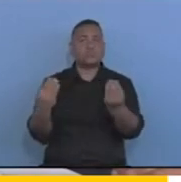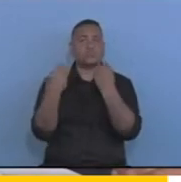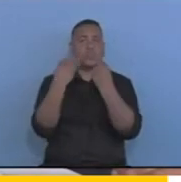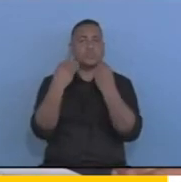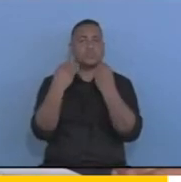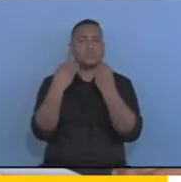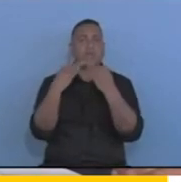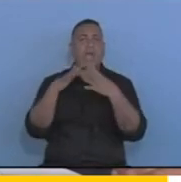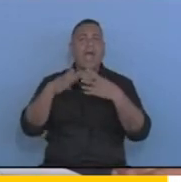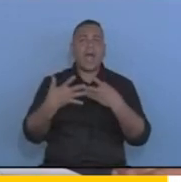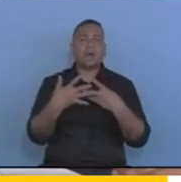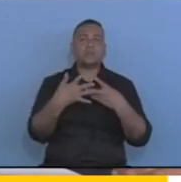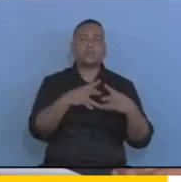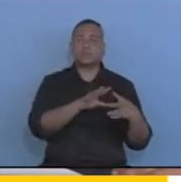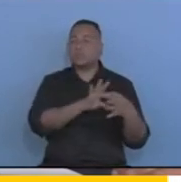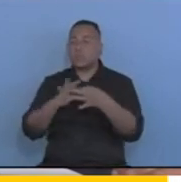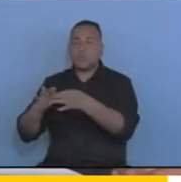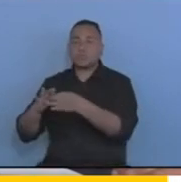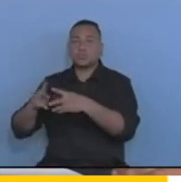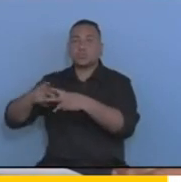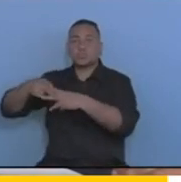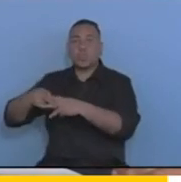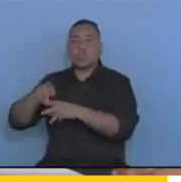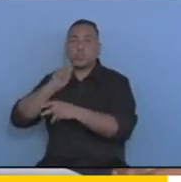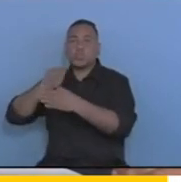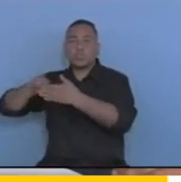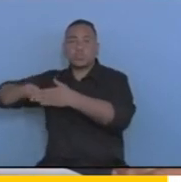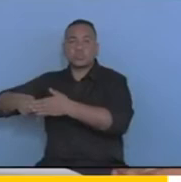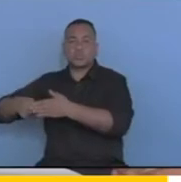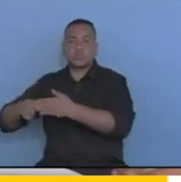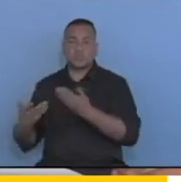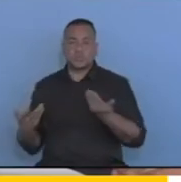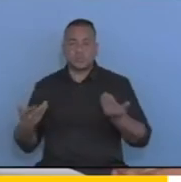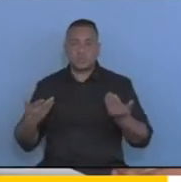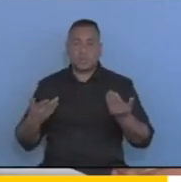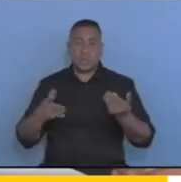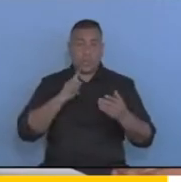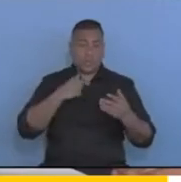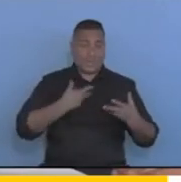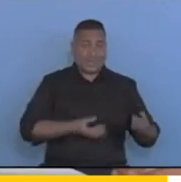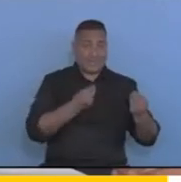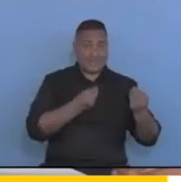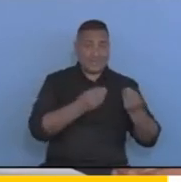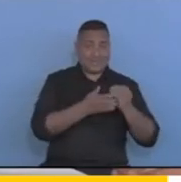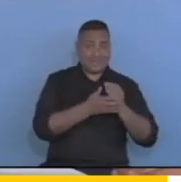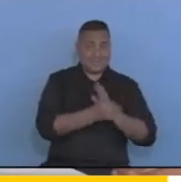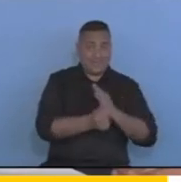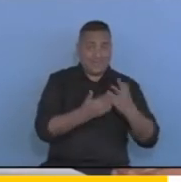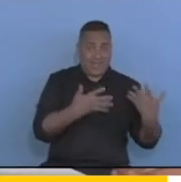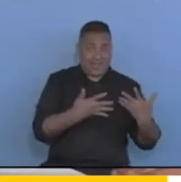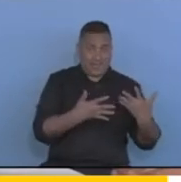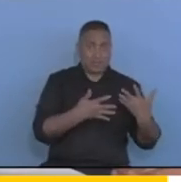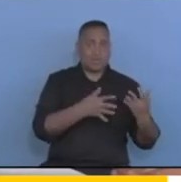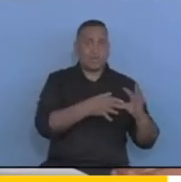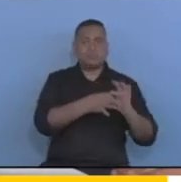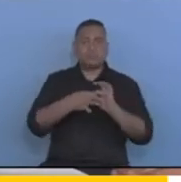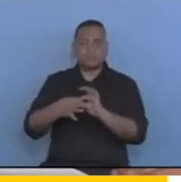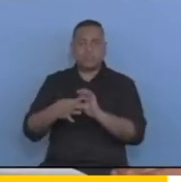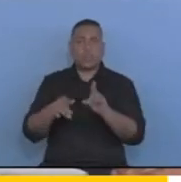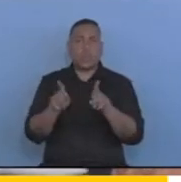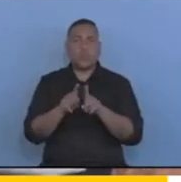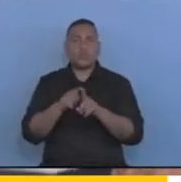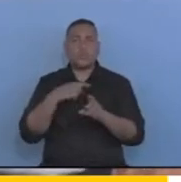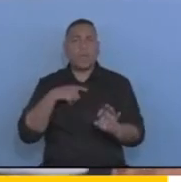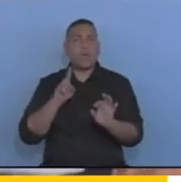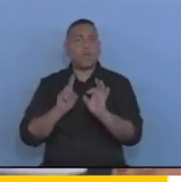And then your work that comes out, or your quality of work, is top